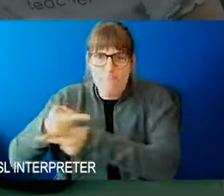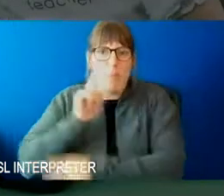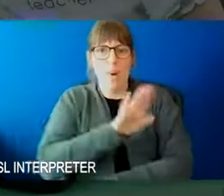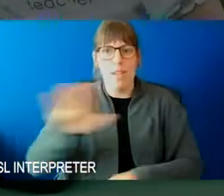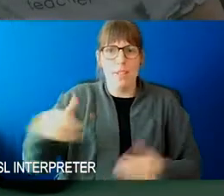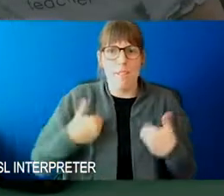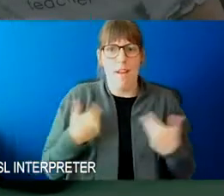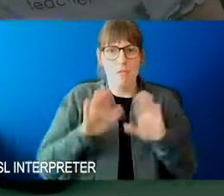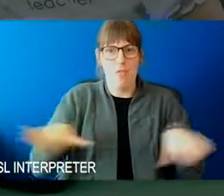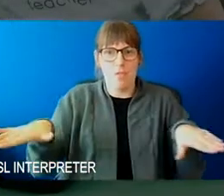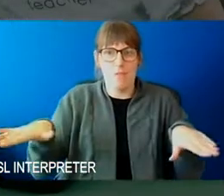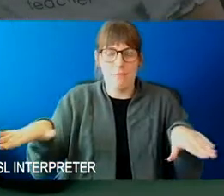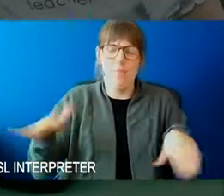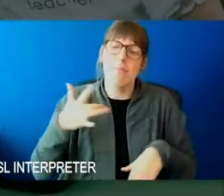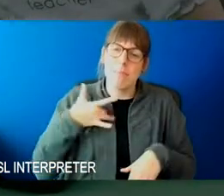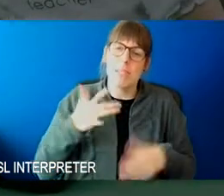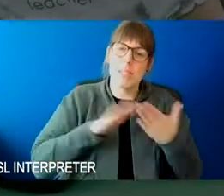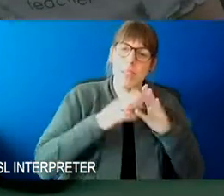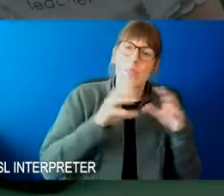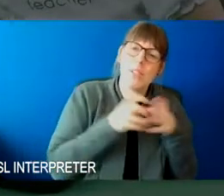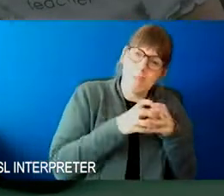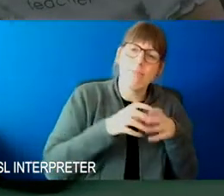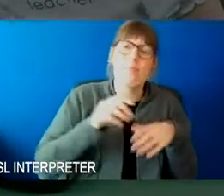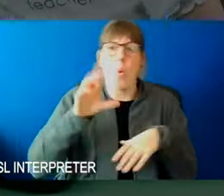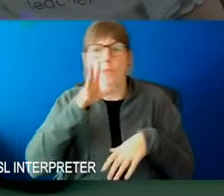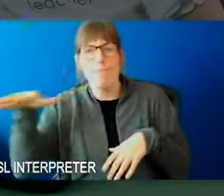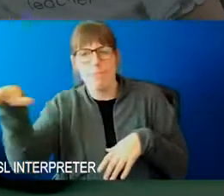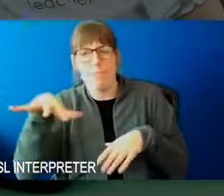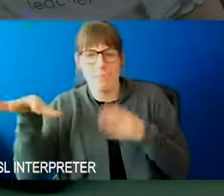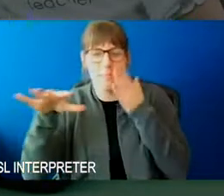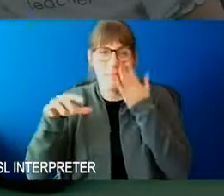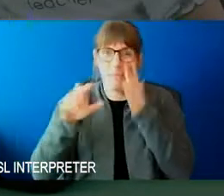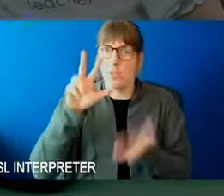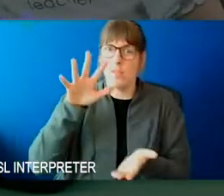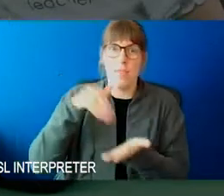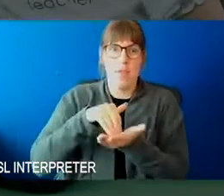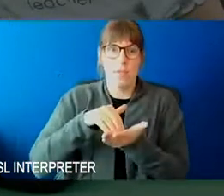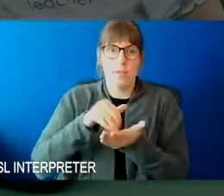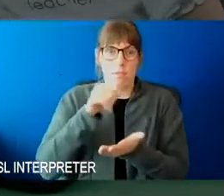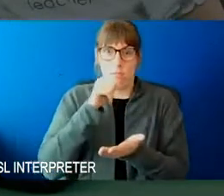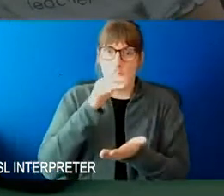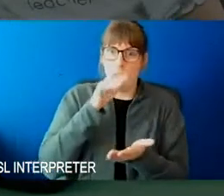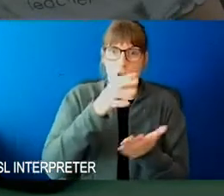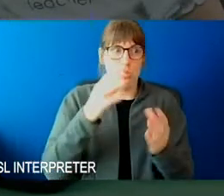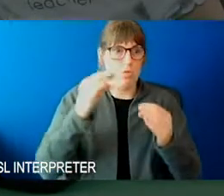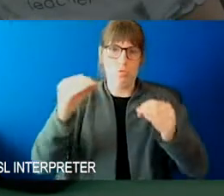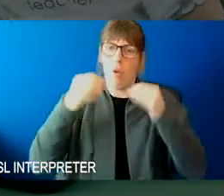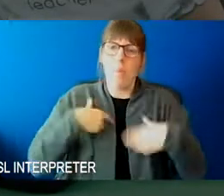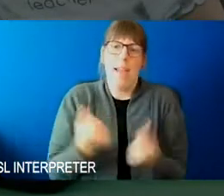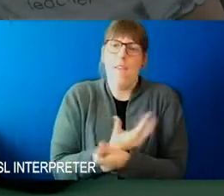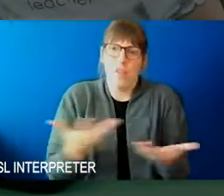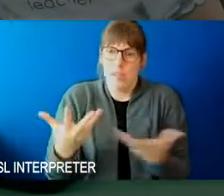heritage caring for young children across Canada, mostly in suburban and rural communities. They taught me really everything